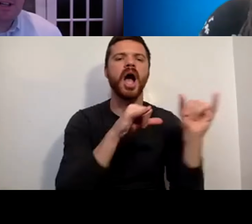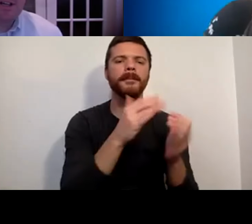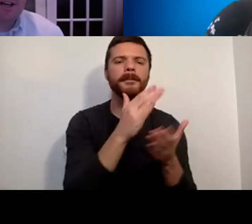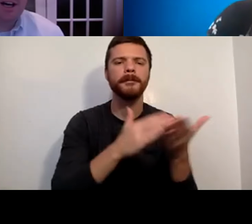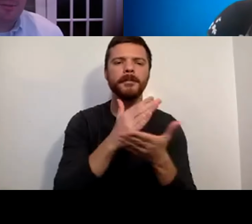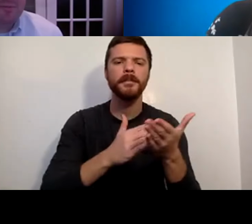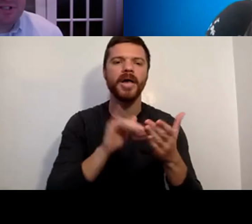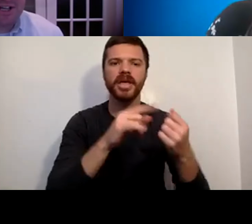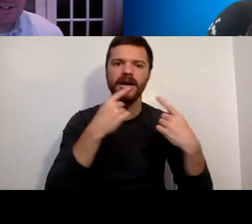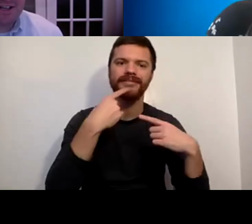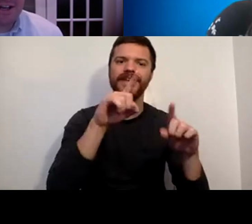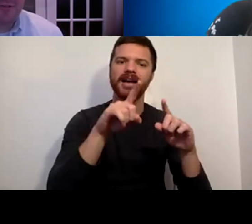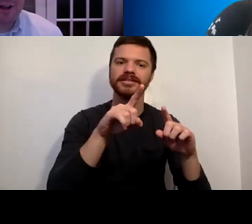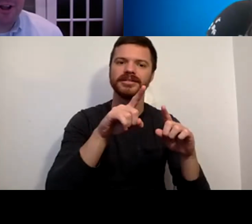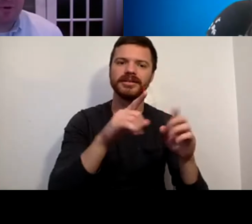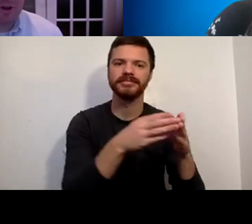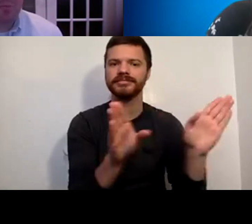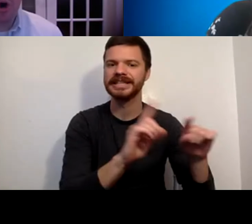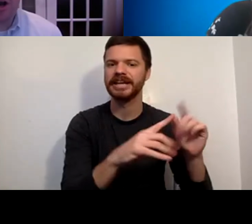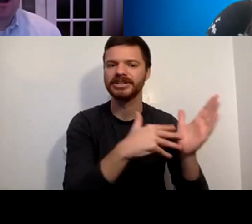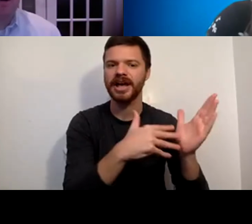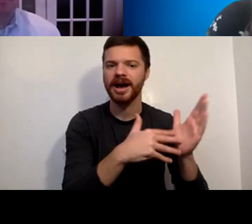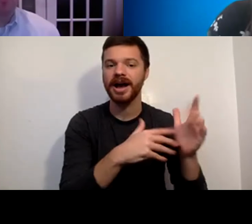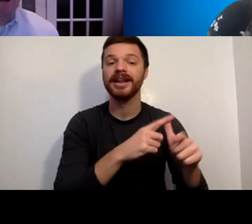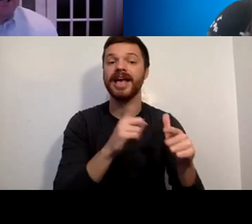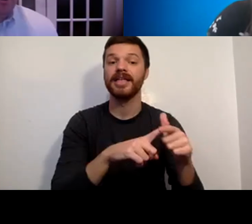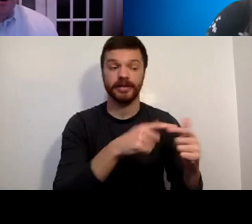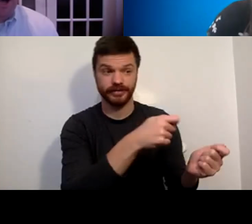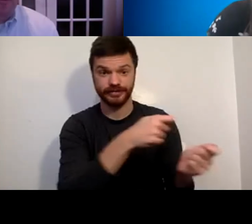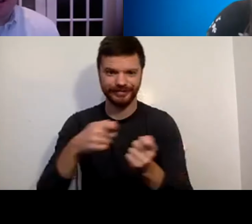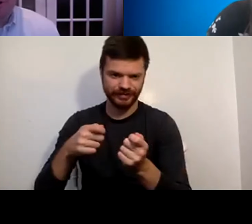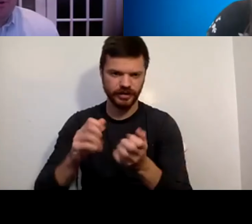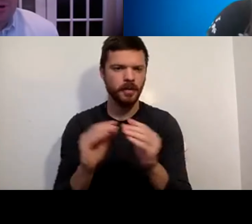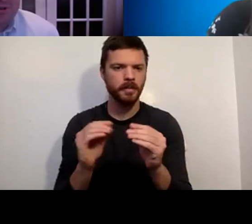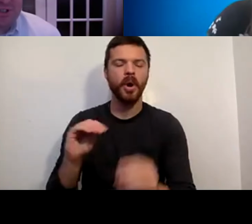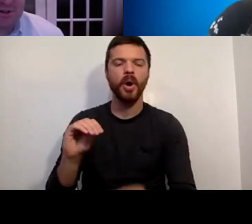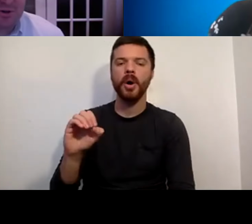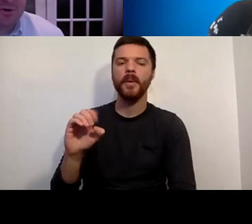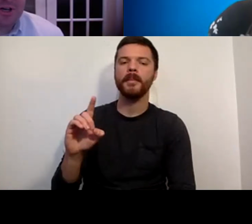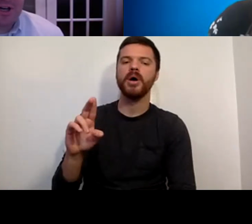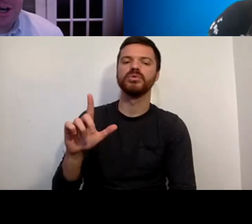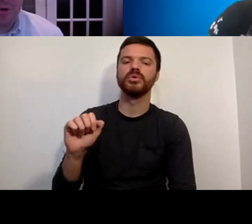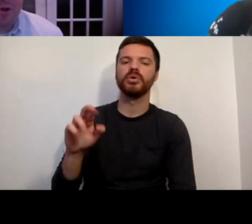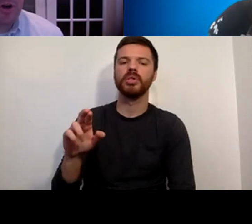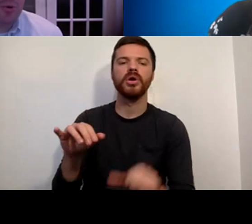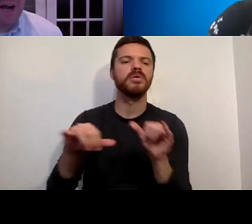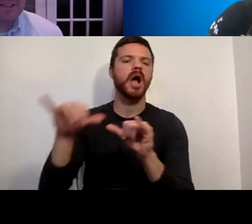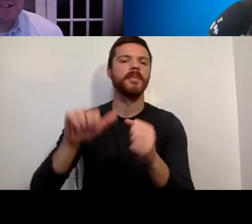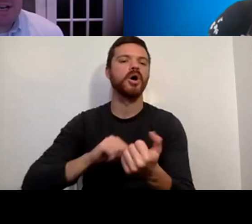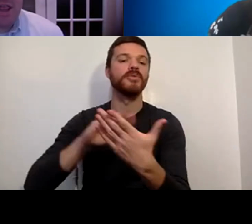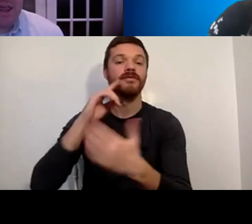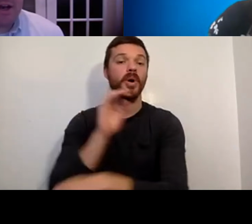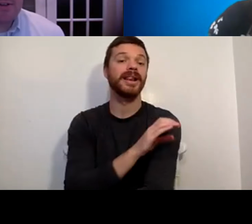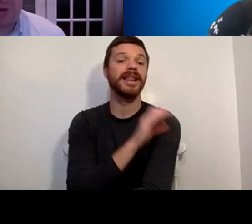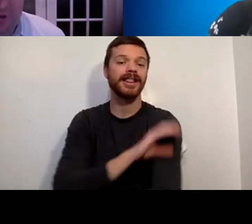across studies, and then develop sort of more modular or common elements approaches to clinical practice.